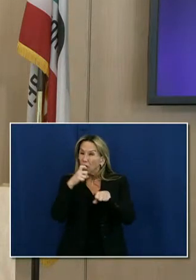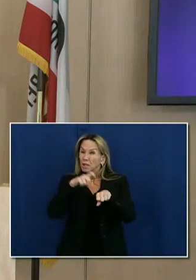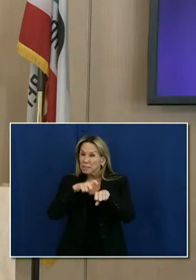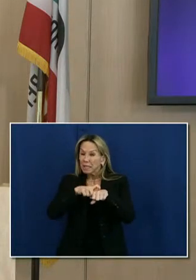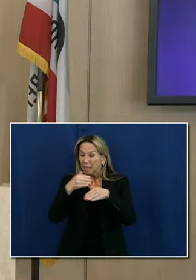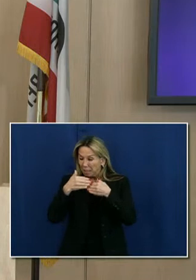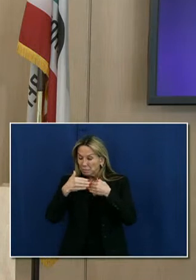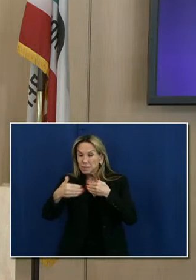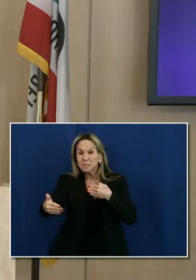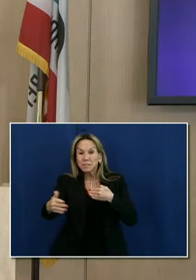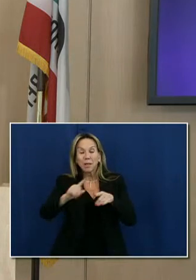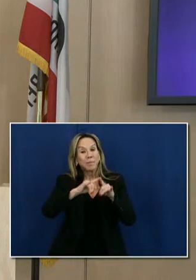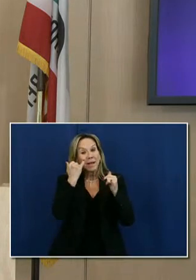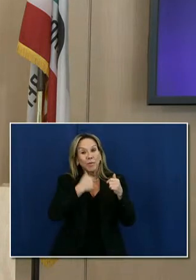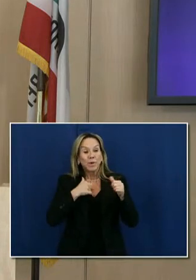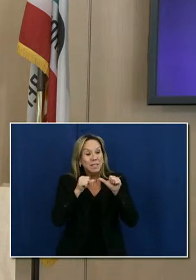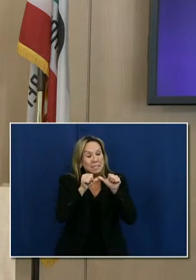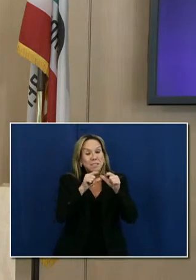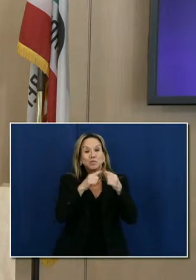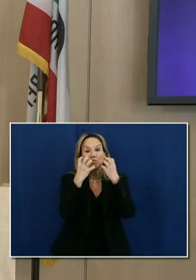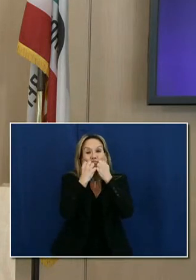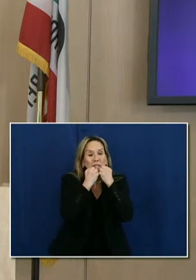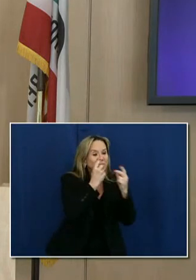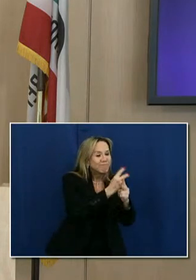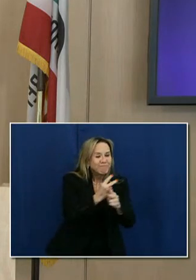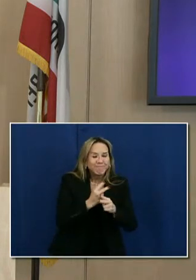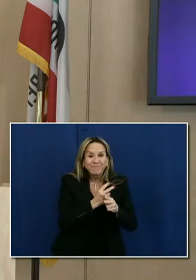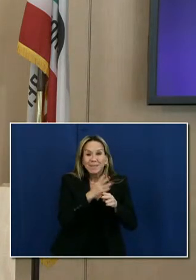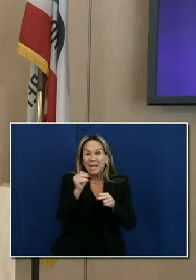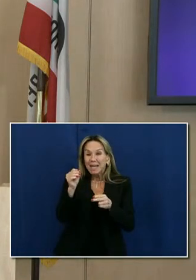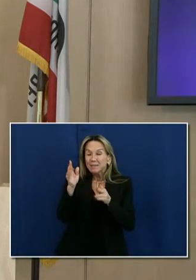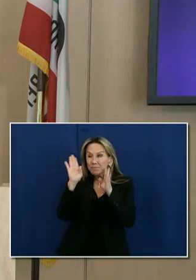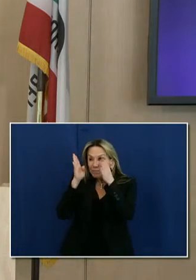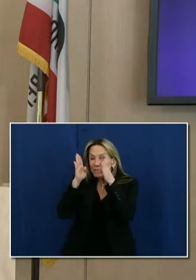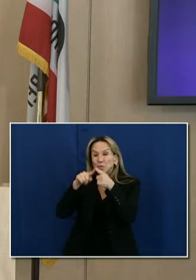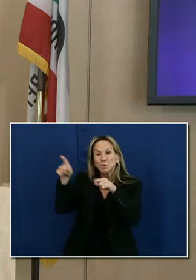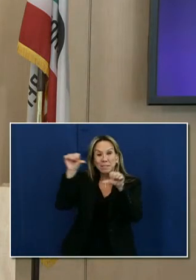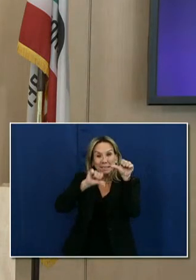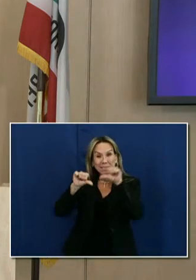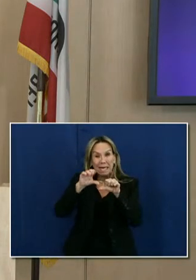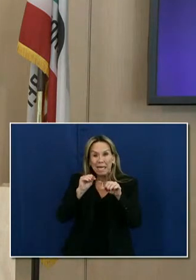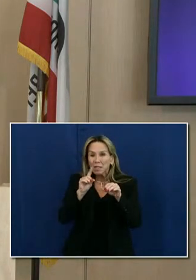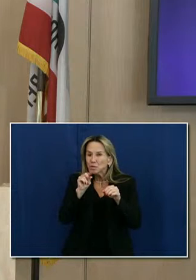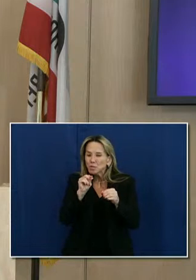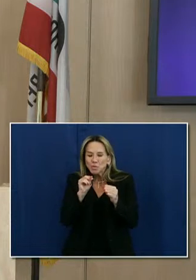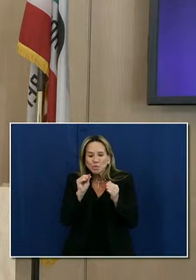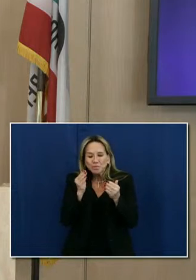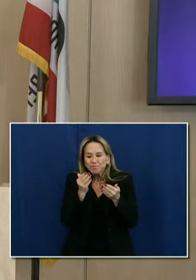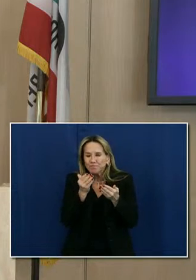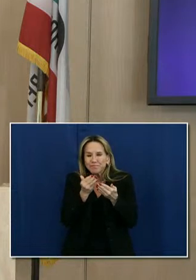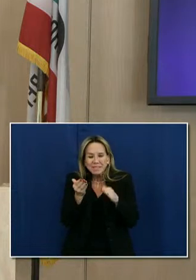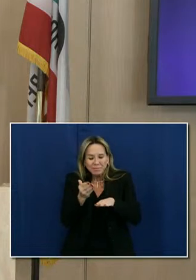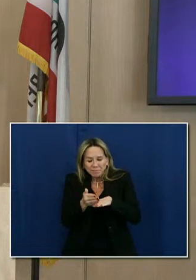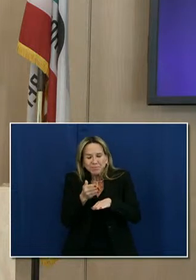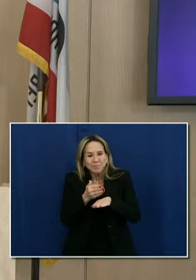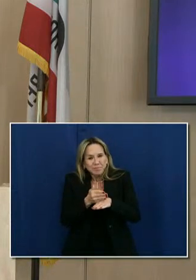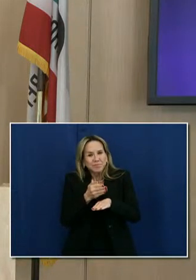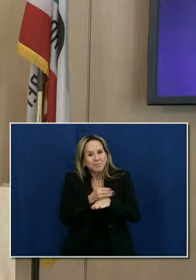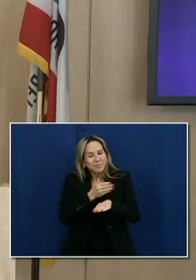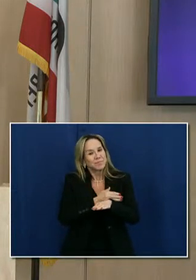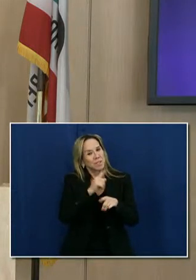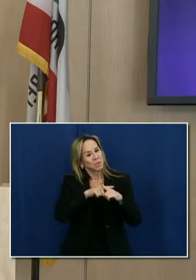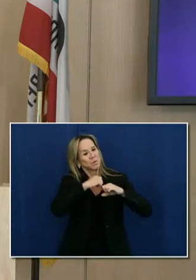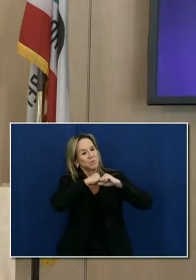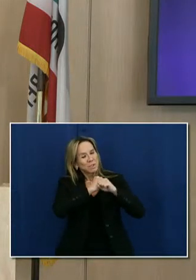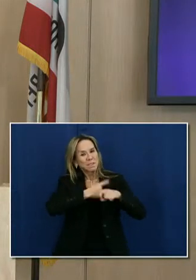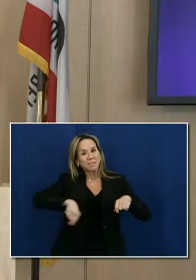another, and if we listen to science, and if we just take small steps to have a regard for one another and for ourselves,